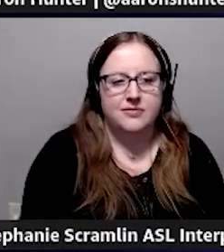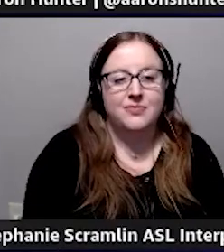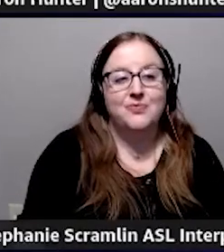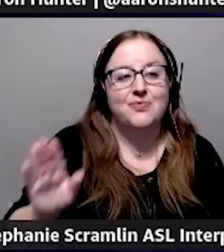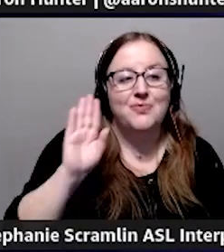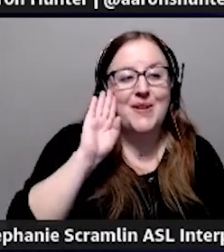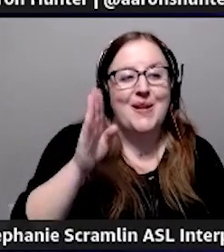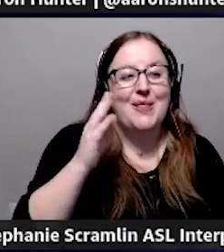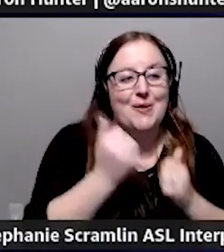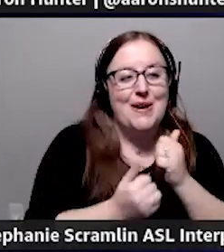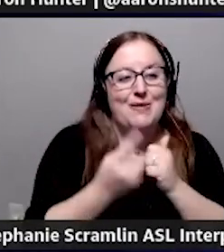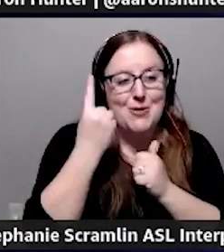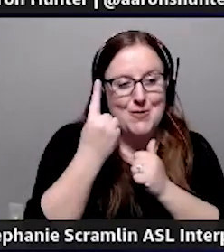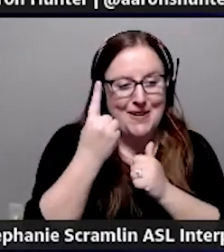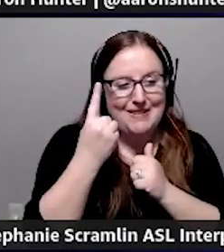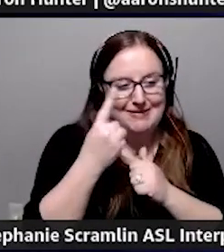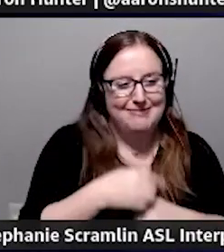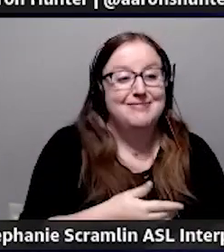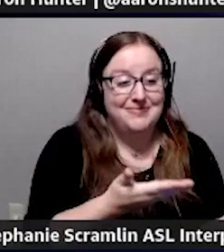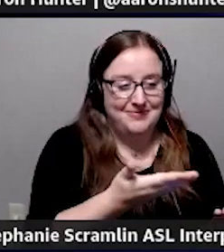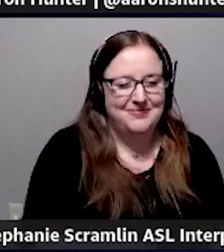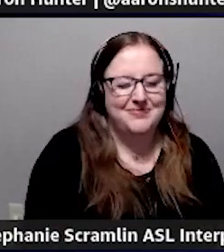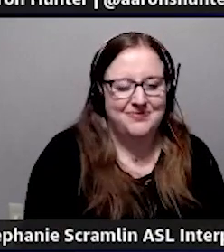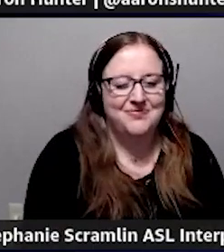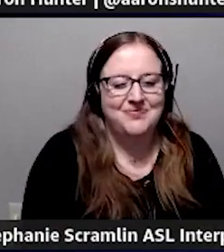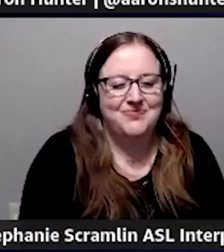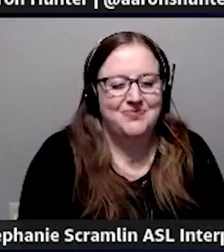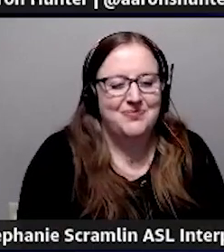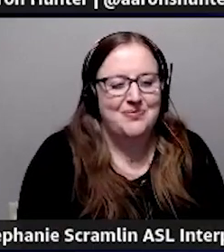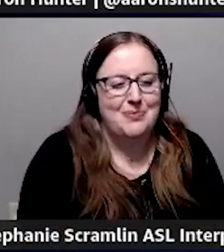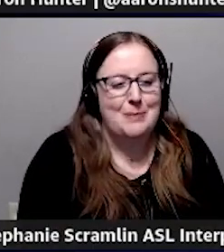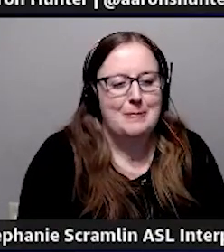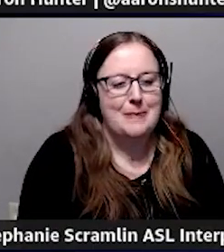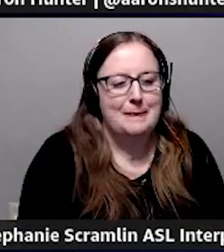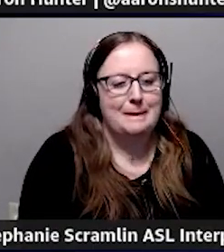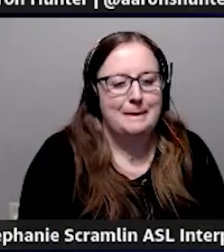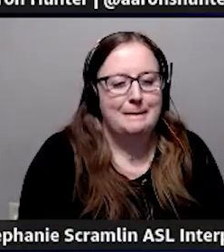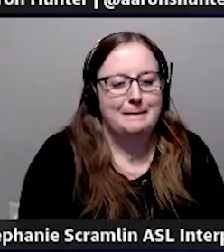there. My name's Chad Lacey. I'm a global sales strategist at AWS, and I'm joined with my good friend, Jeff.